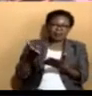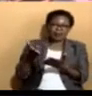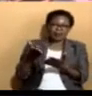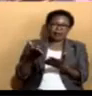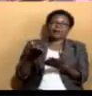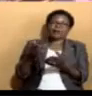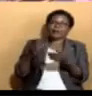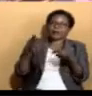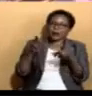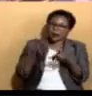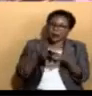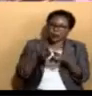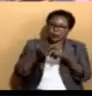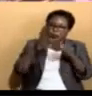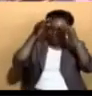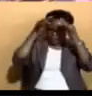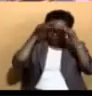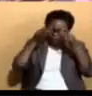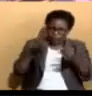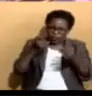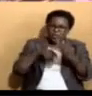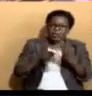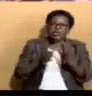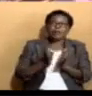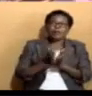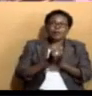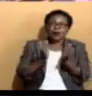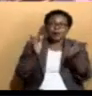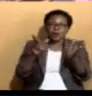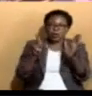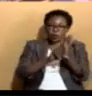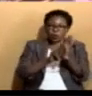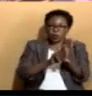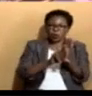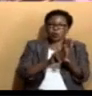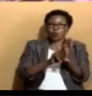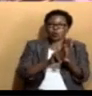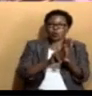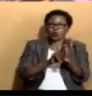a decision in public law, in REM,